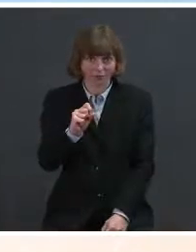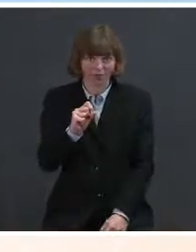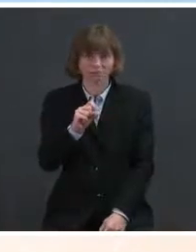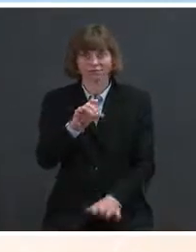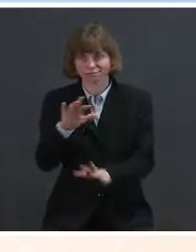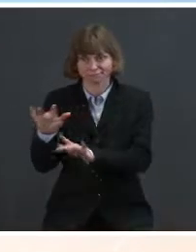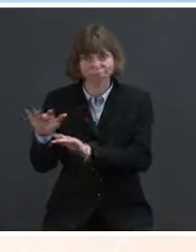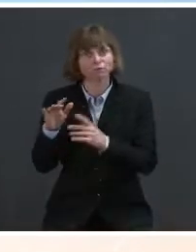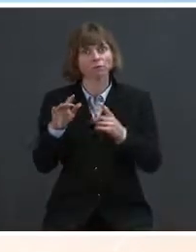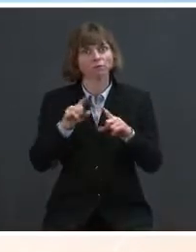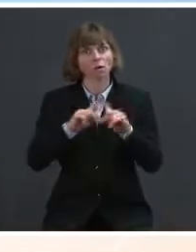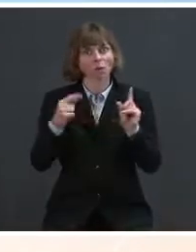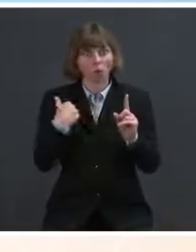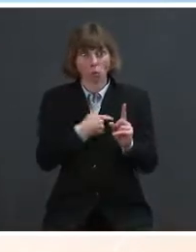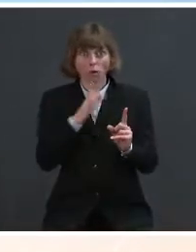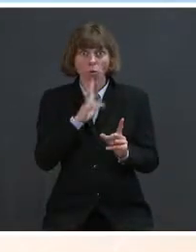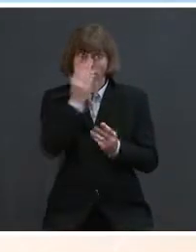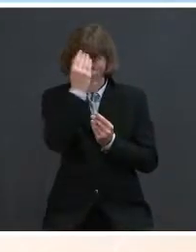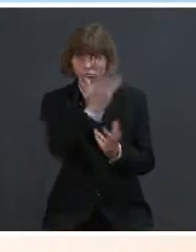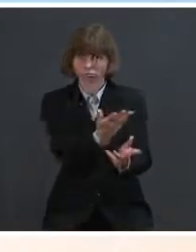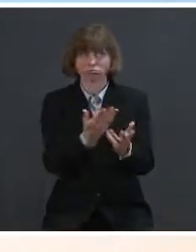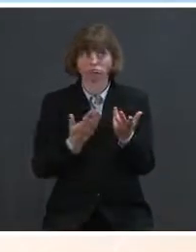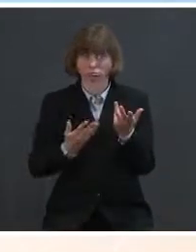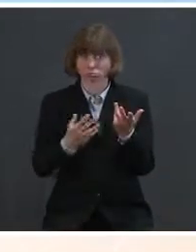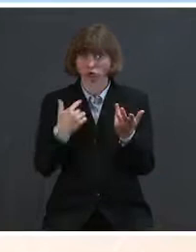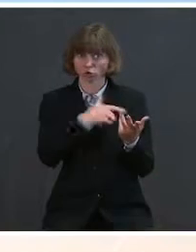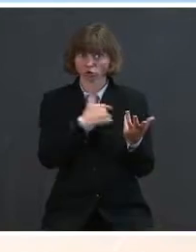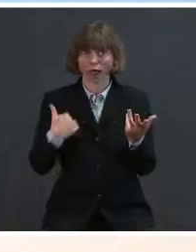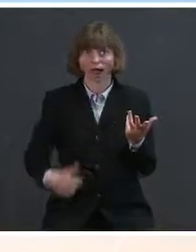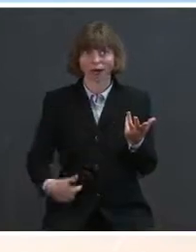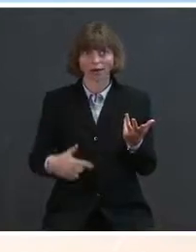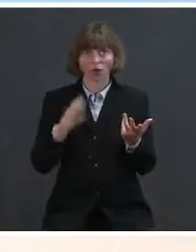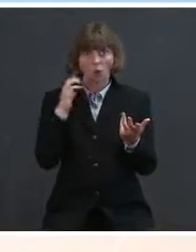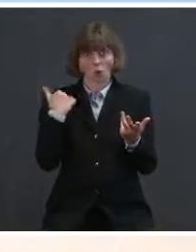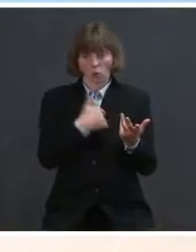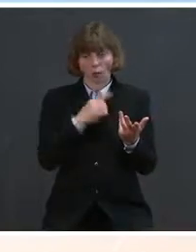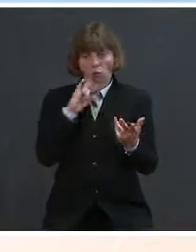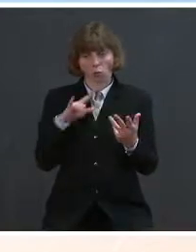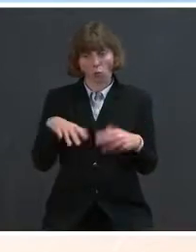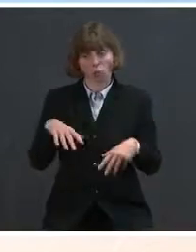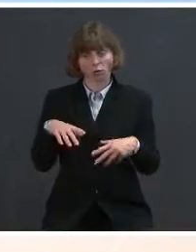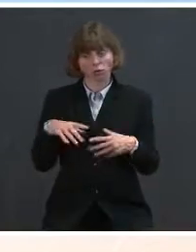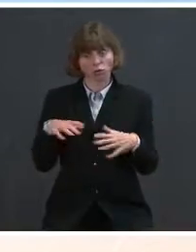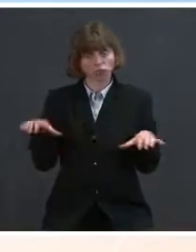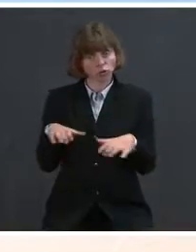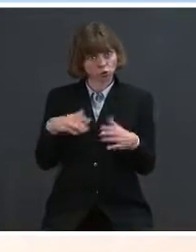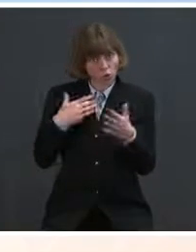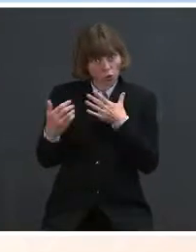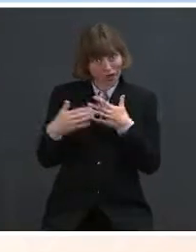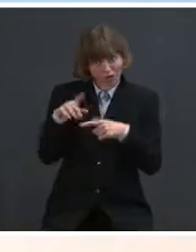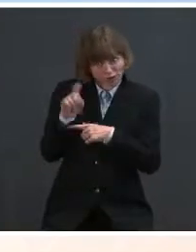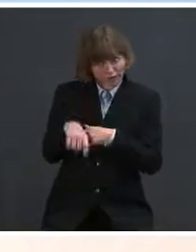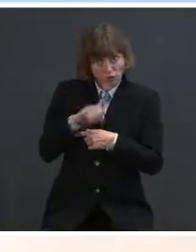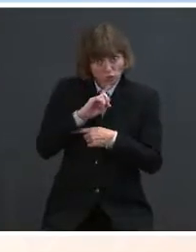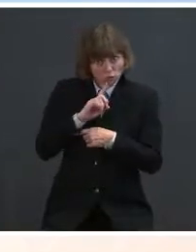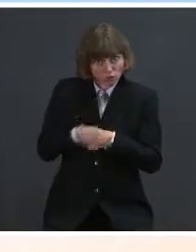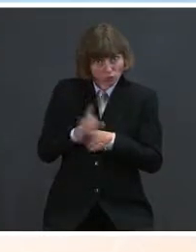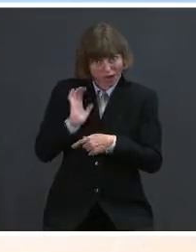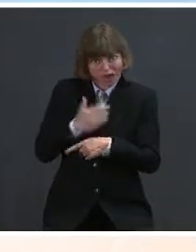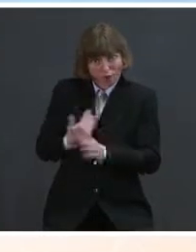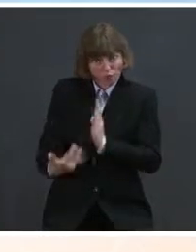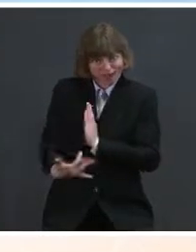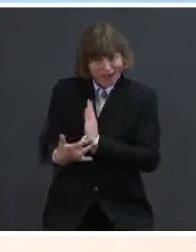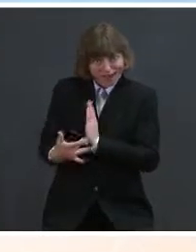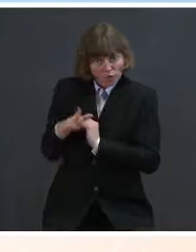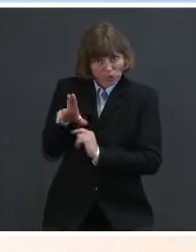States is going to take steps in terms of what we do on technology to ensure that our technology is not being used in ways that